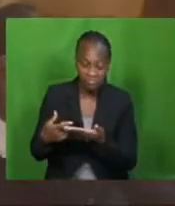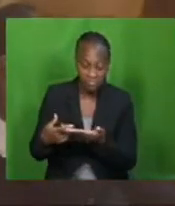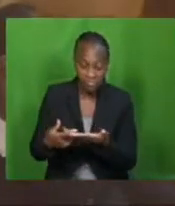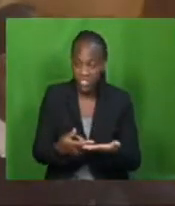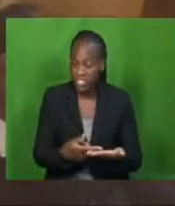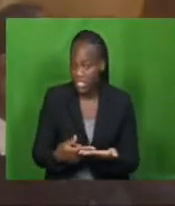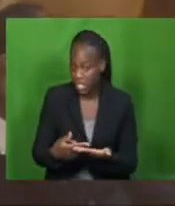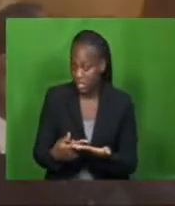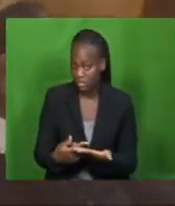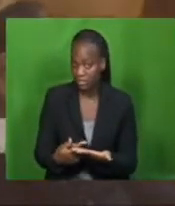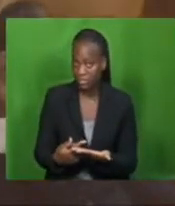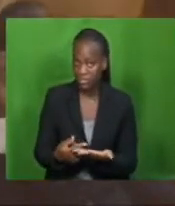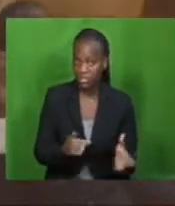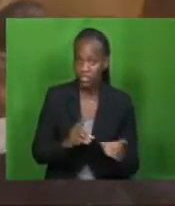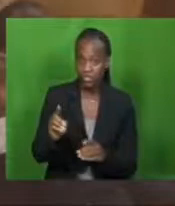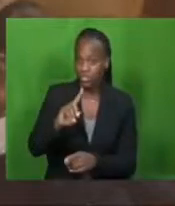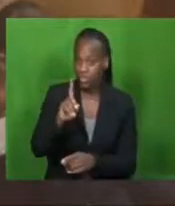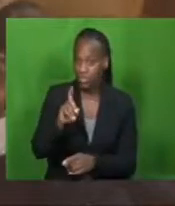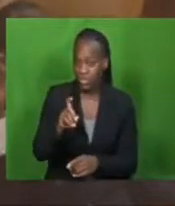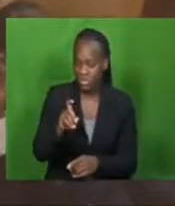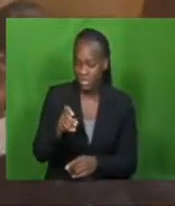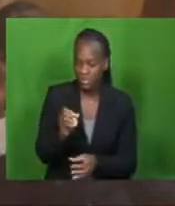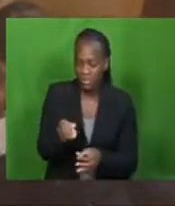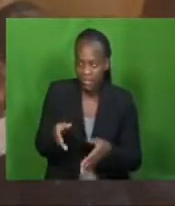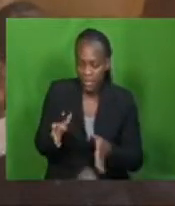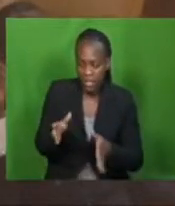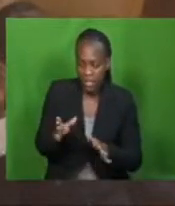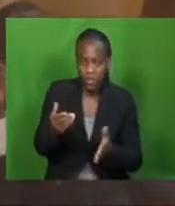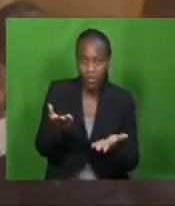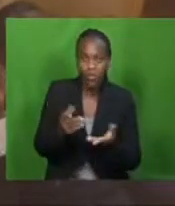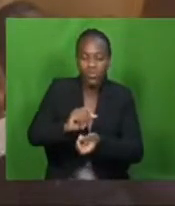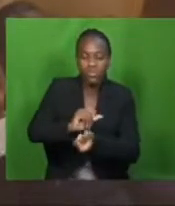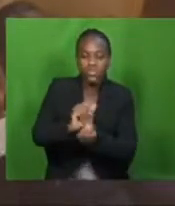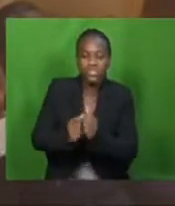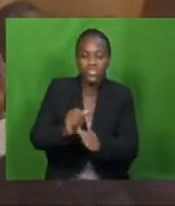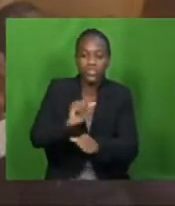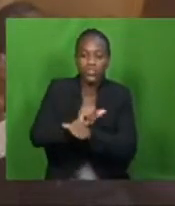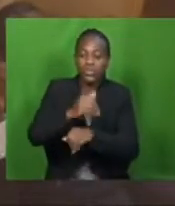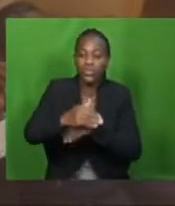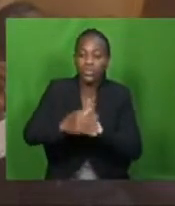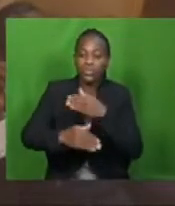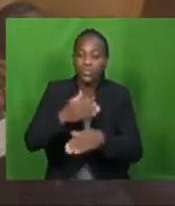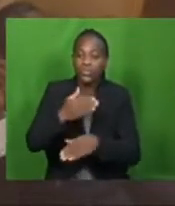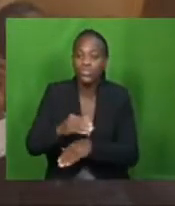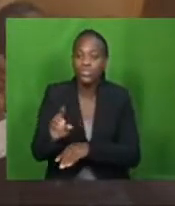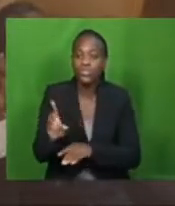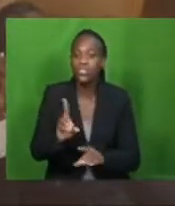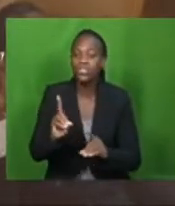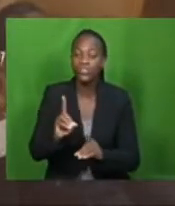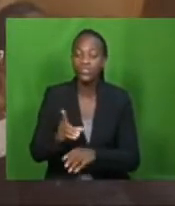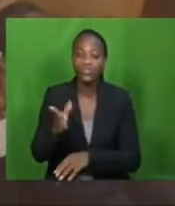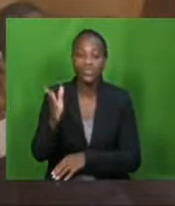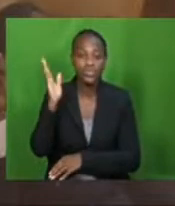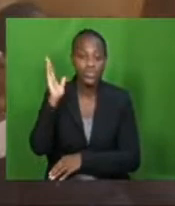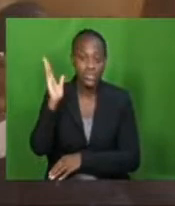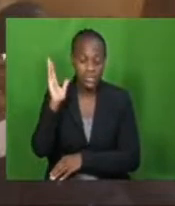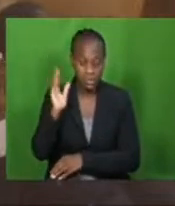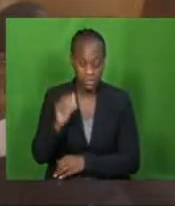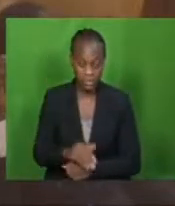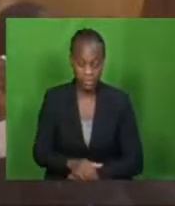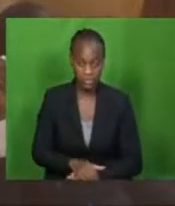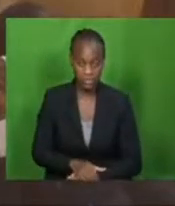with your leave, we will want to vary order of business and take statements, commemorative